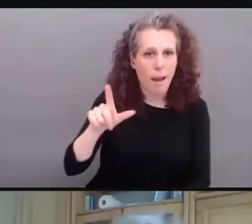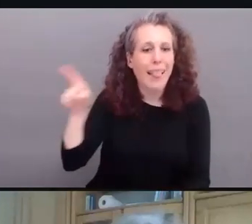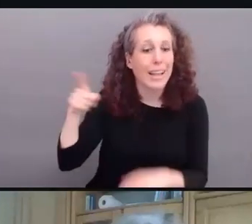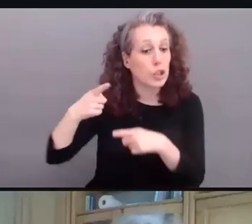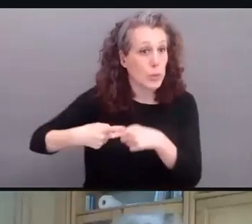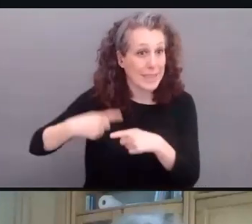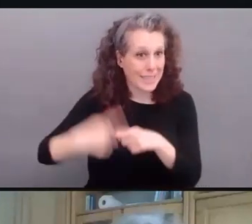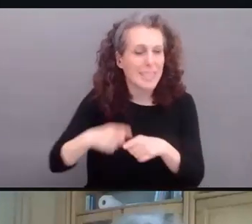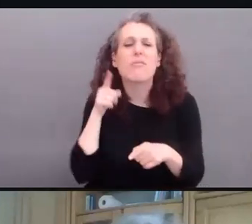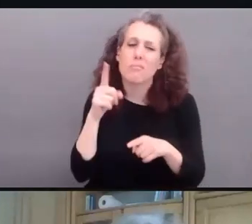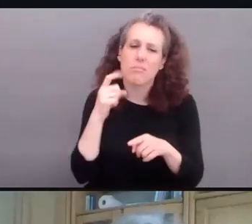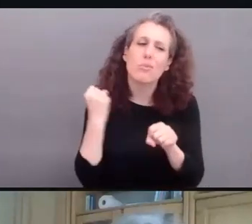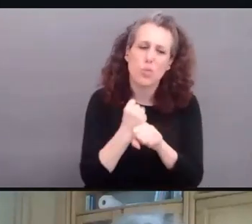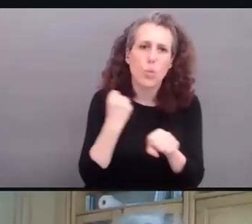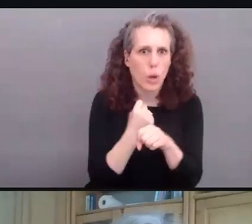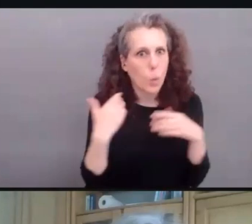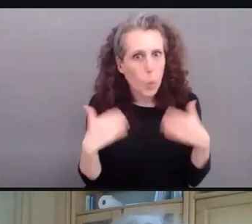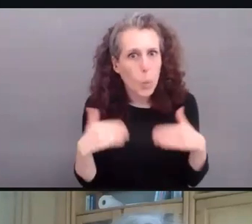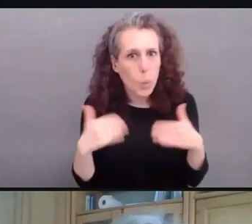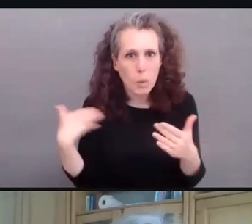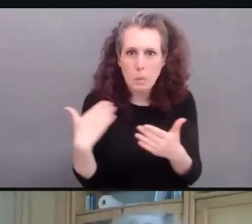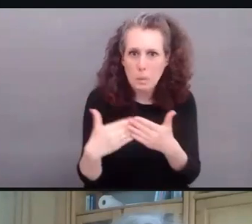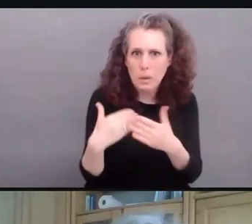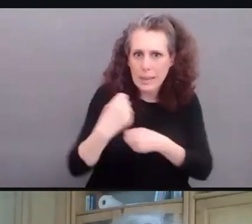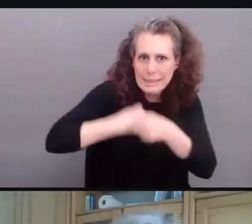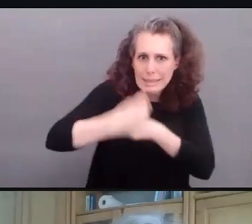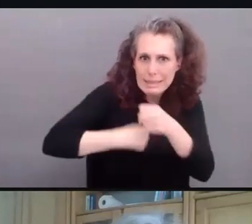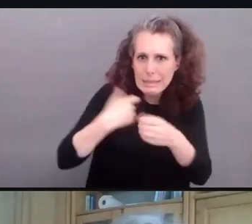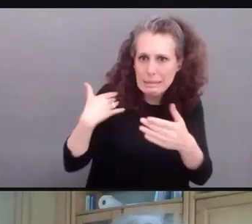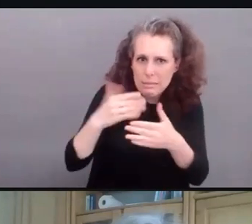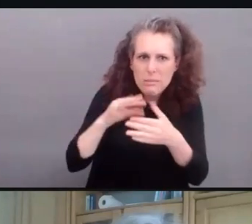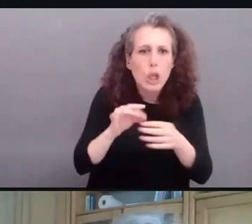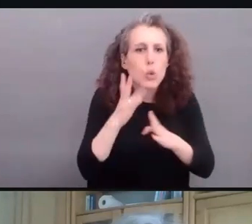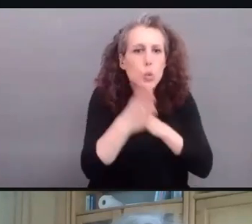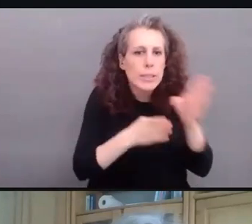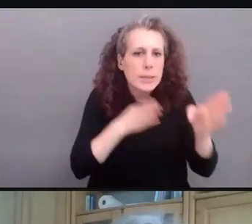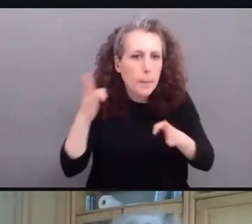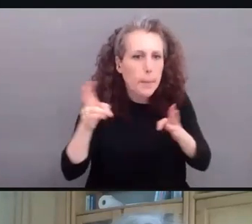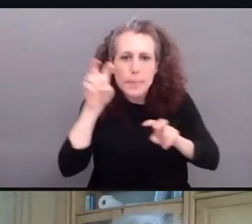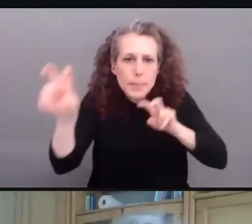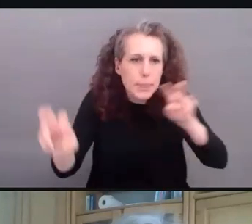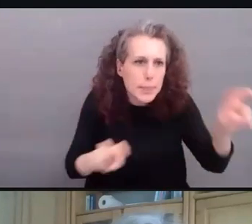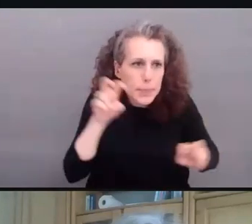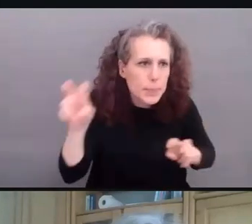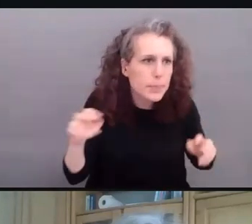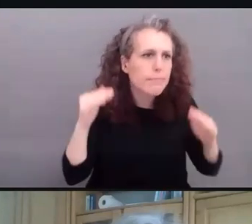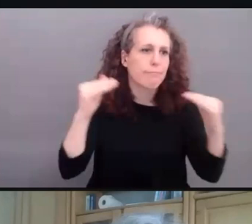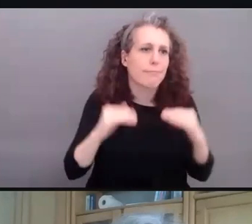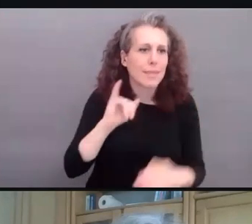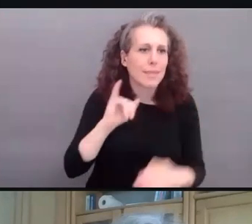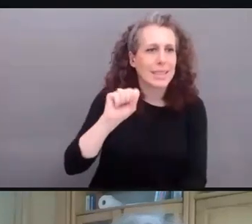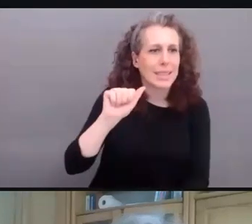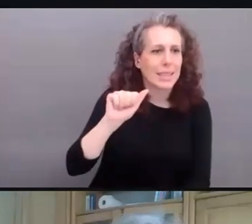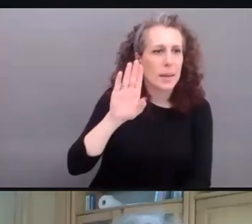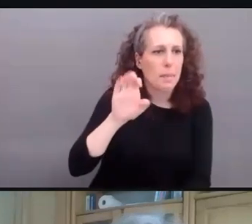was working a lot also in the last years in the tourism area. Isabella Tizian Stefan coming